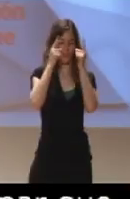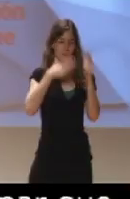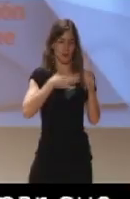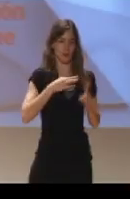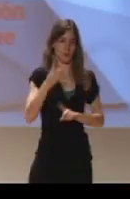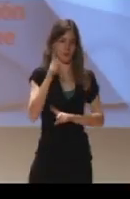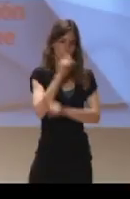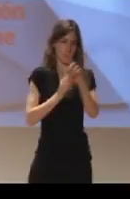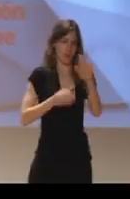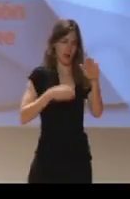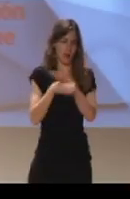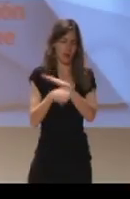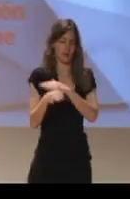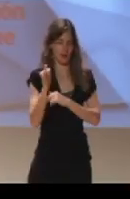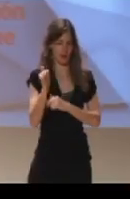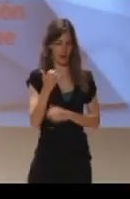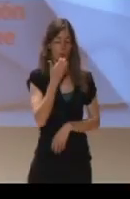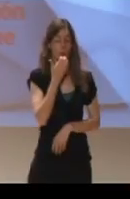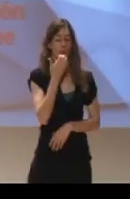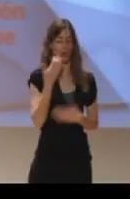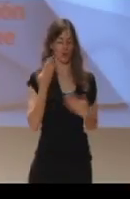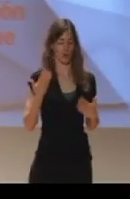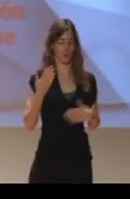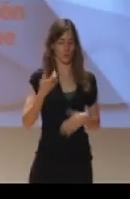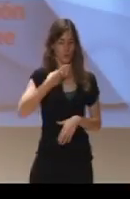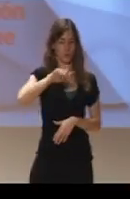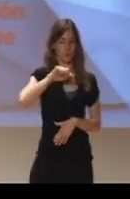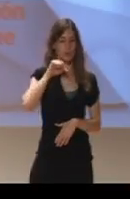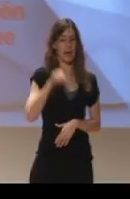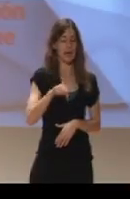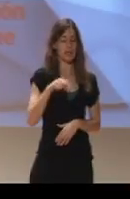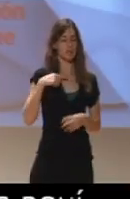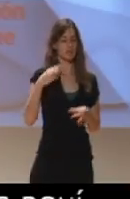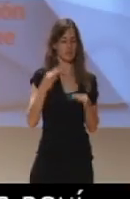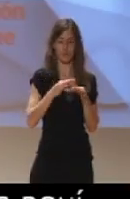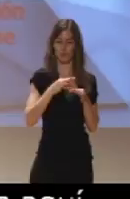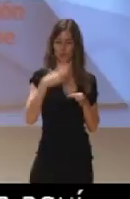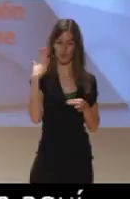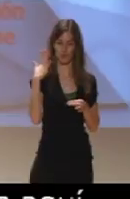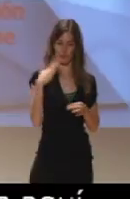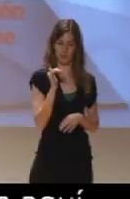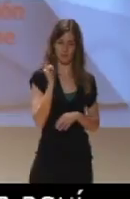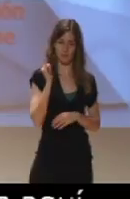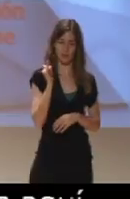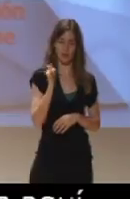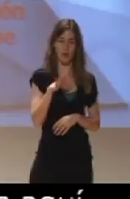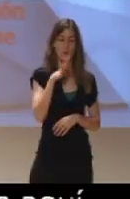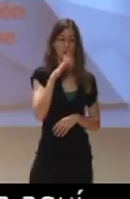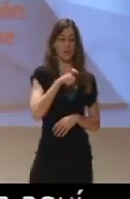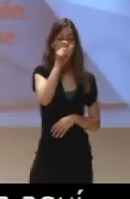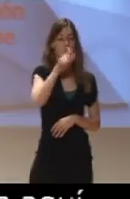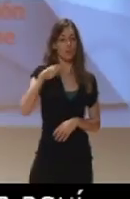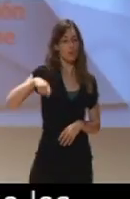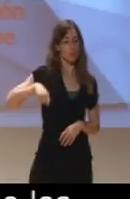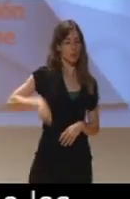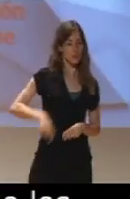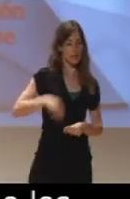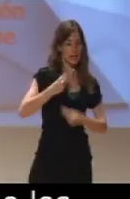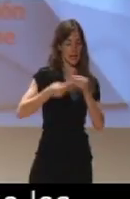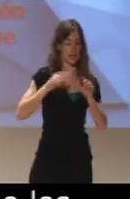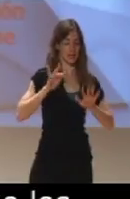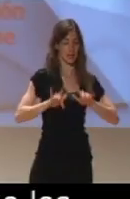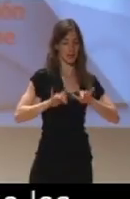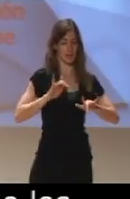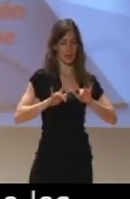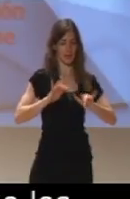is a bit complicated from the accessibility point of view. For example, we are very lucky there, because the